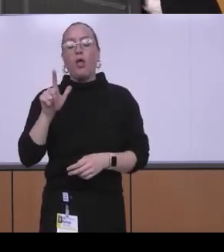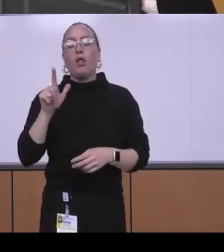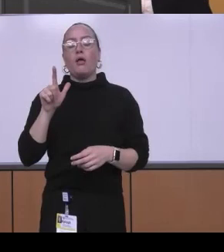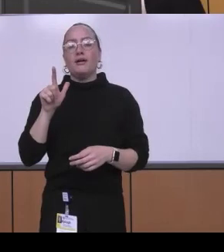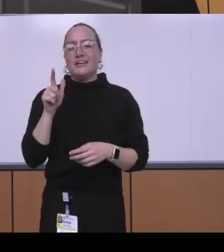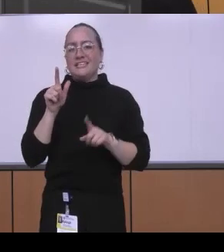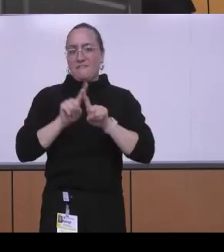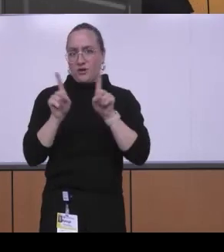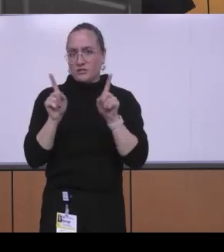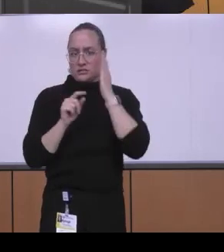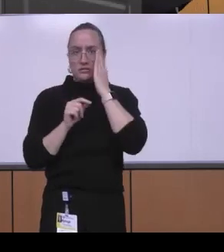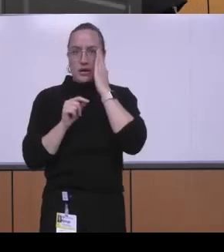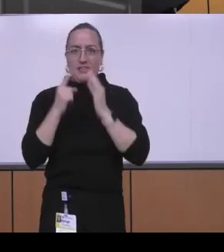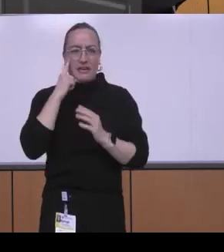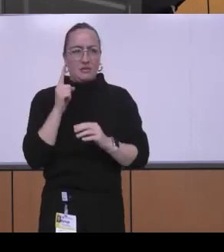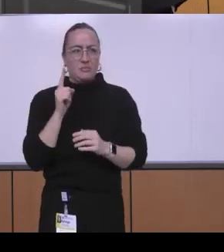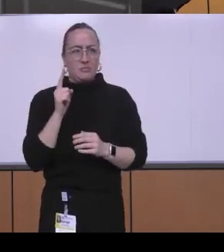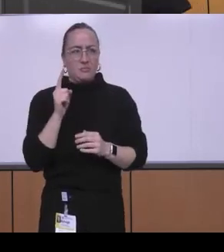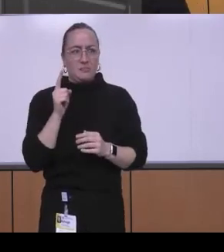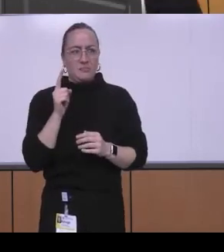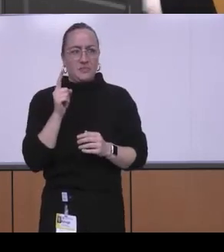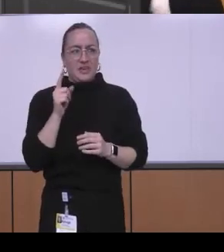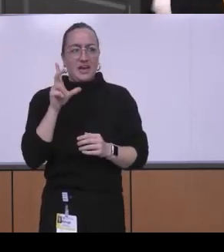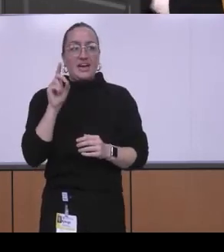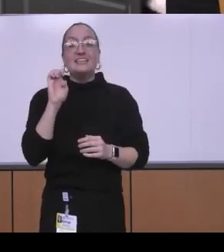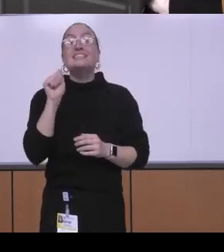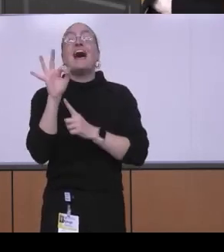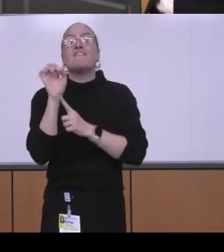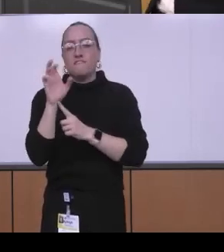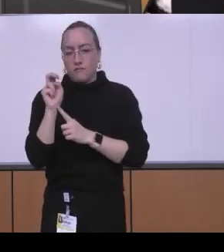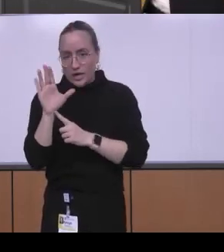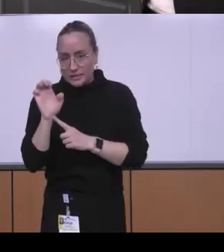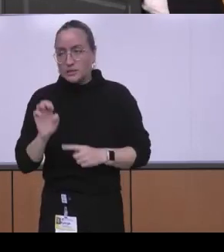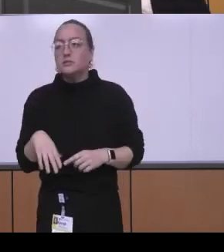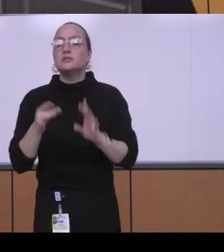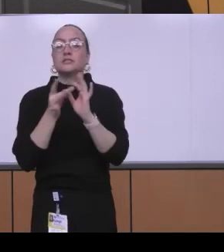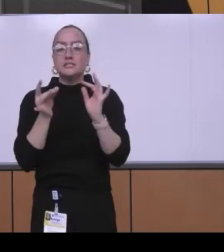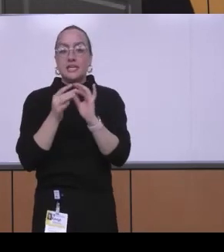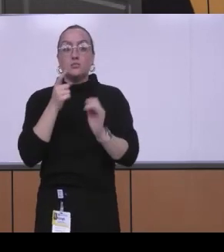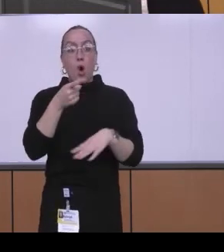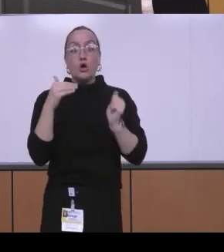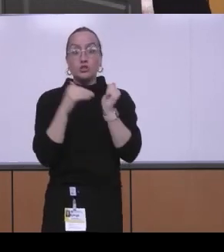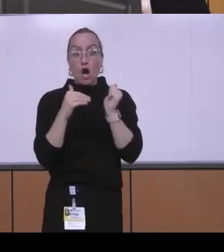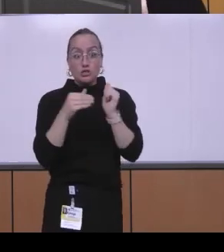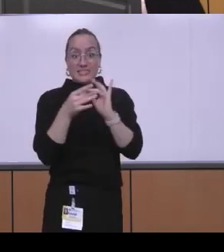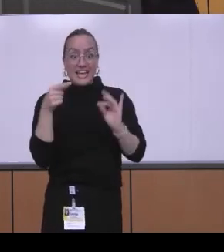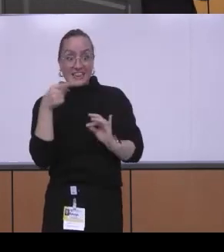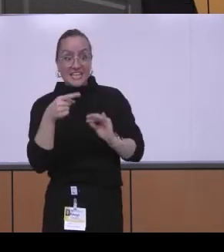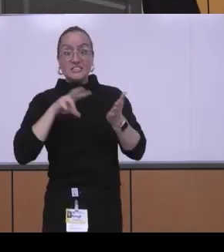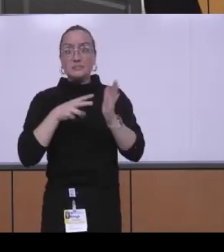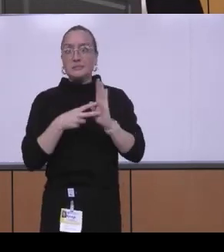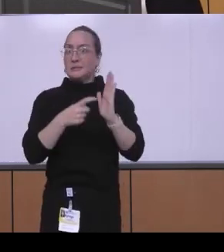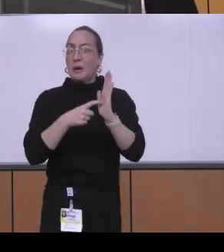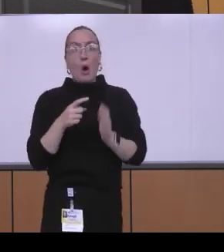the CPS because they think, I'm a doctor, I don't know, CPS will sort it out. And CPS says, well, the doctor said, so that must be right. And nobody's actually doing the